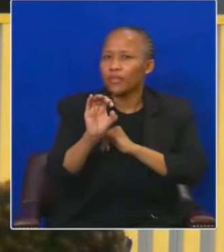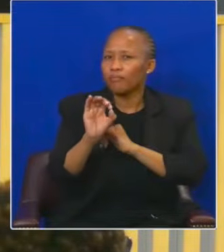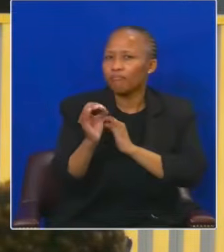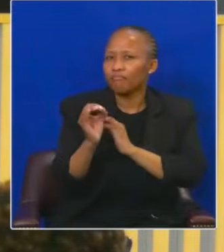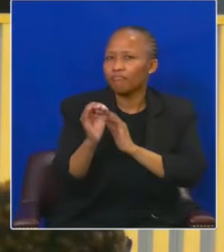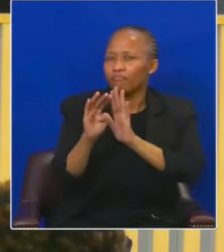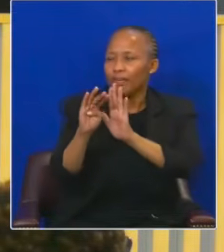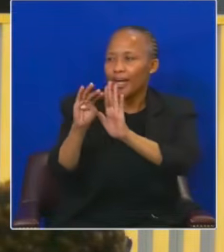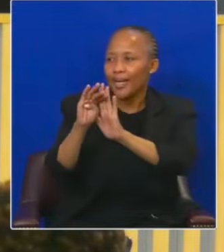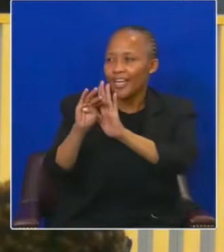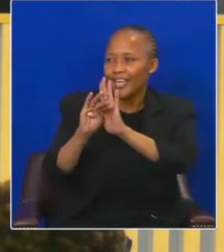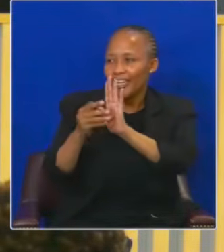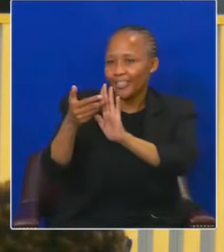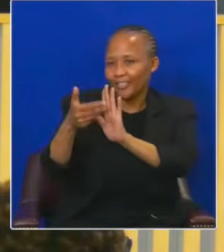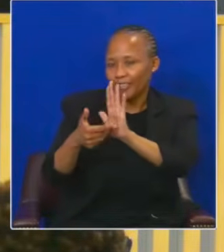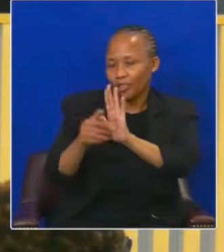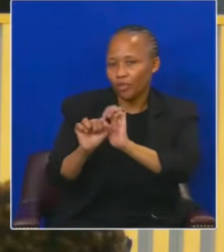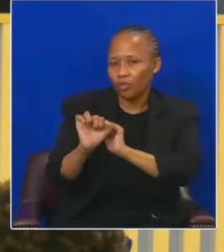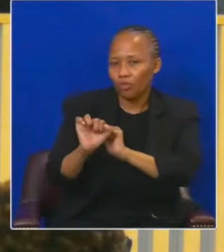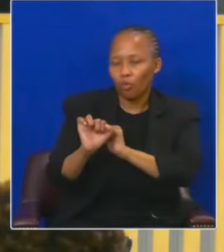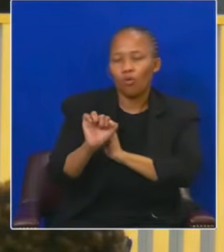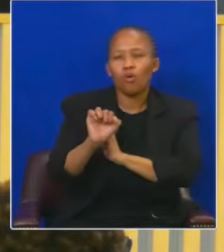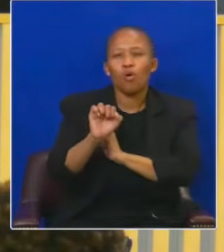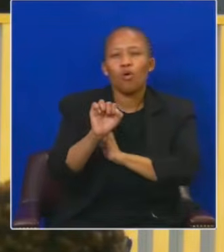firearm control system.